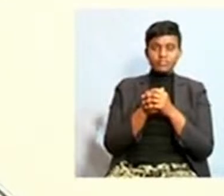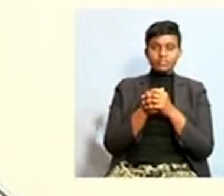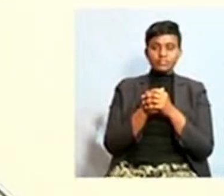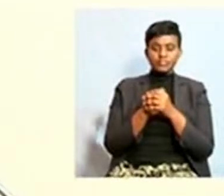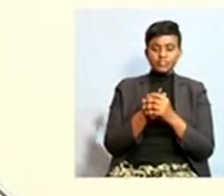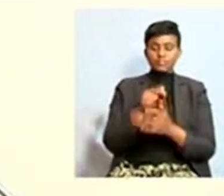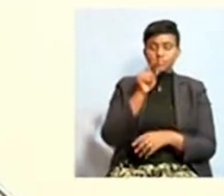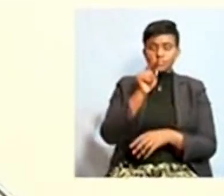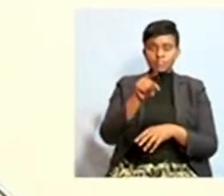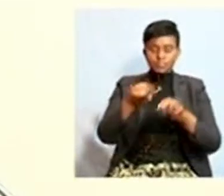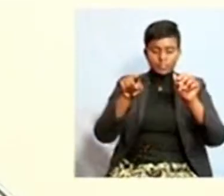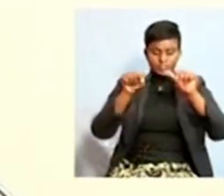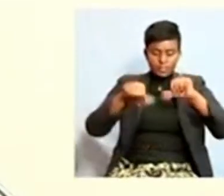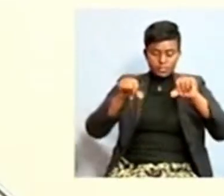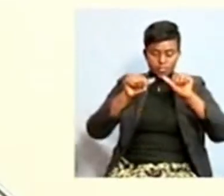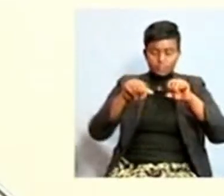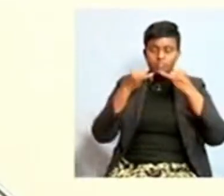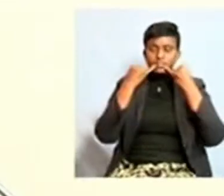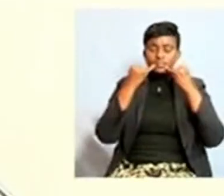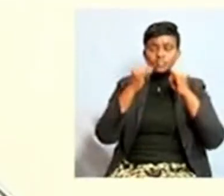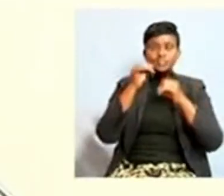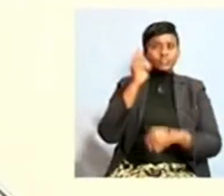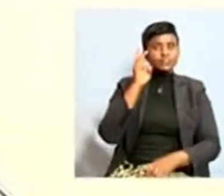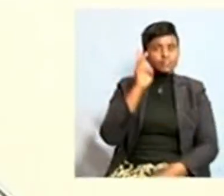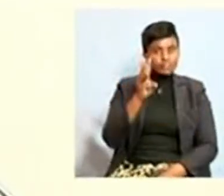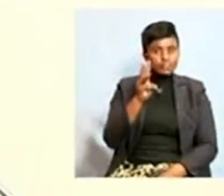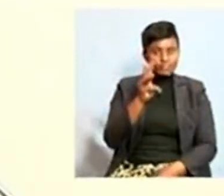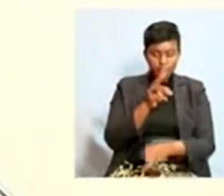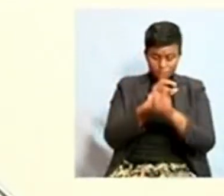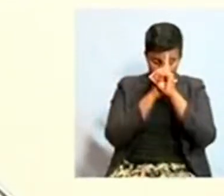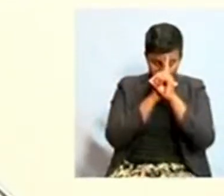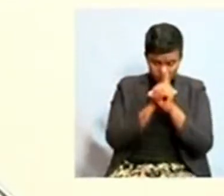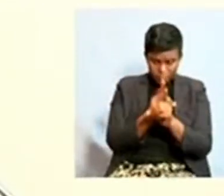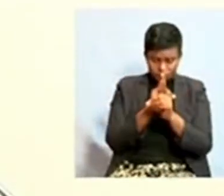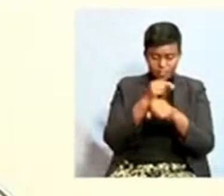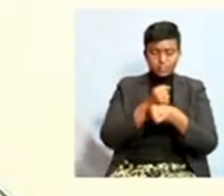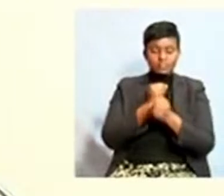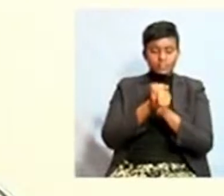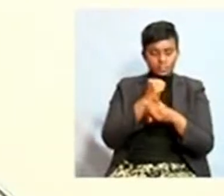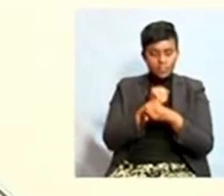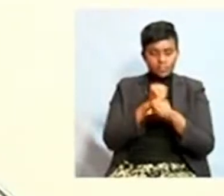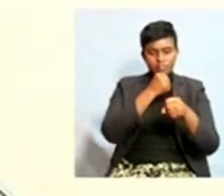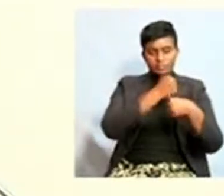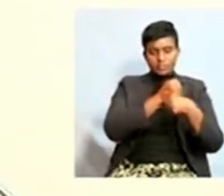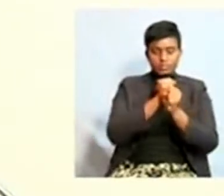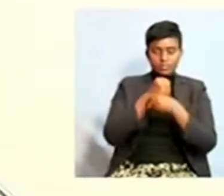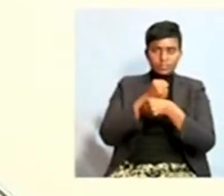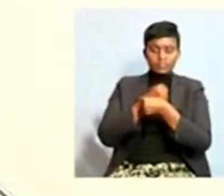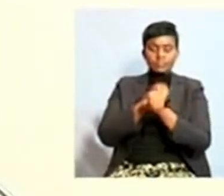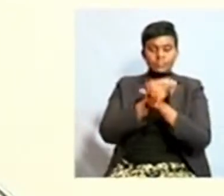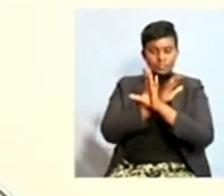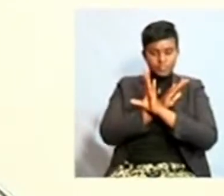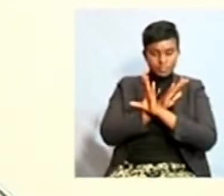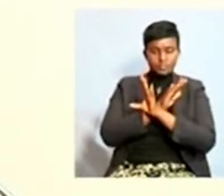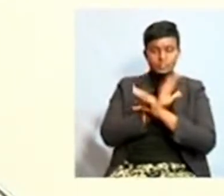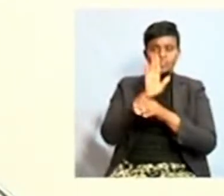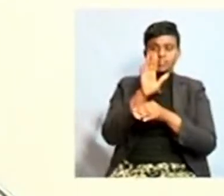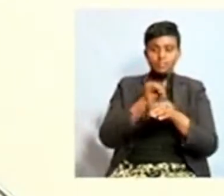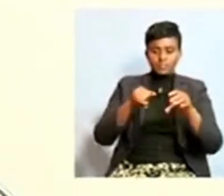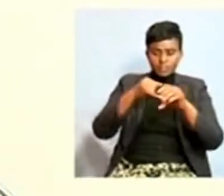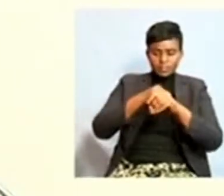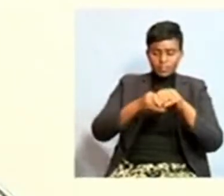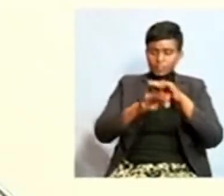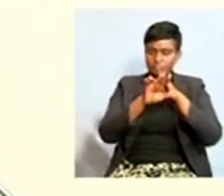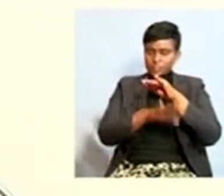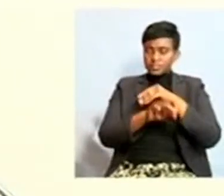This analysis will inform strategic decision-making to optimize Zambia's engagement under